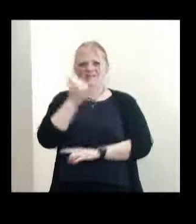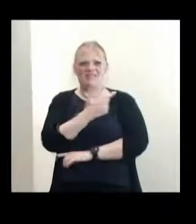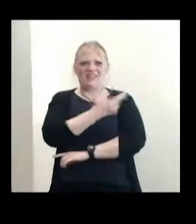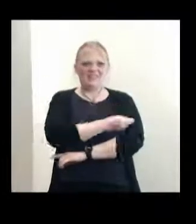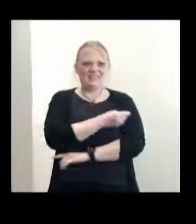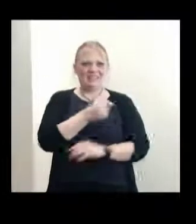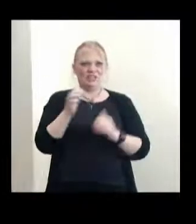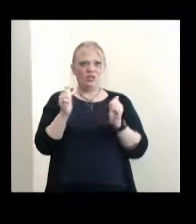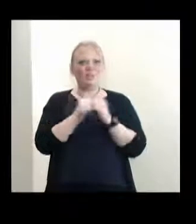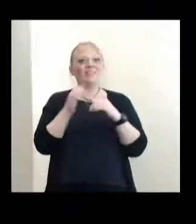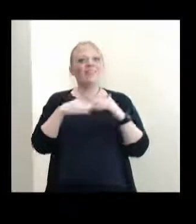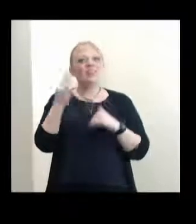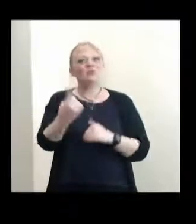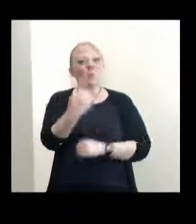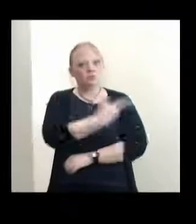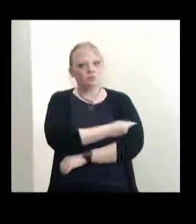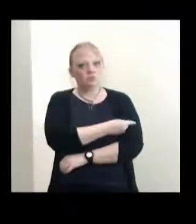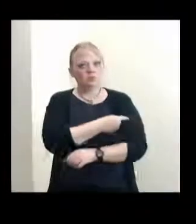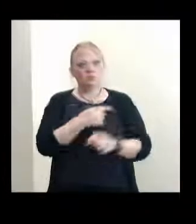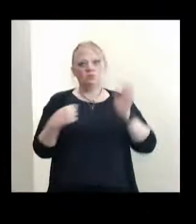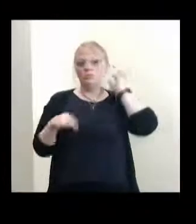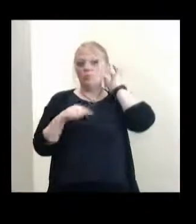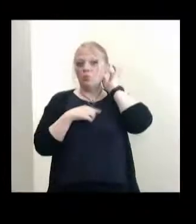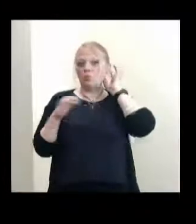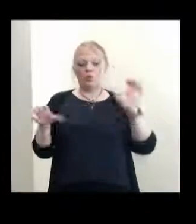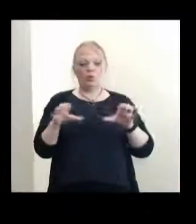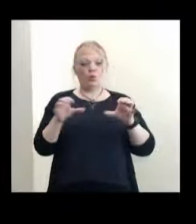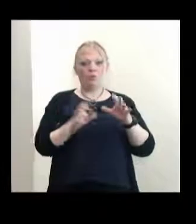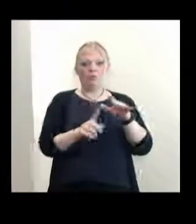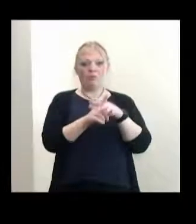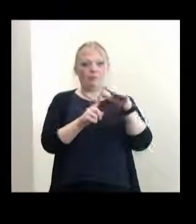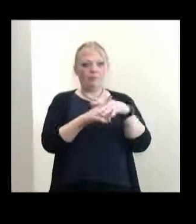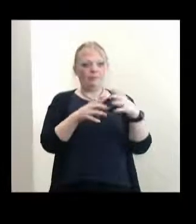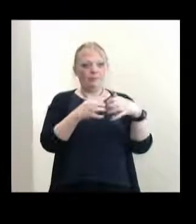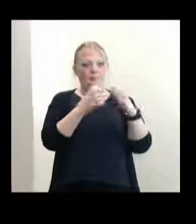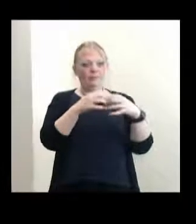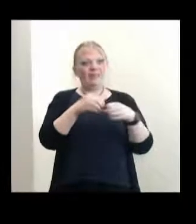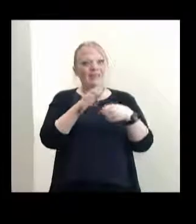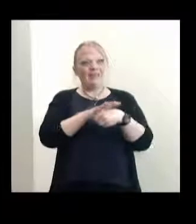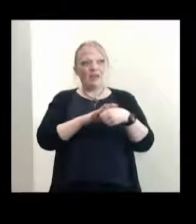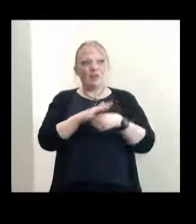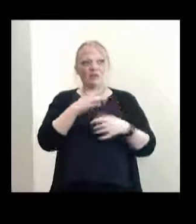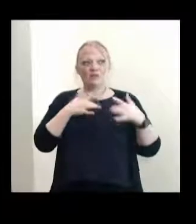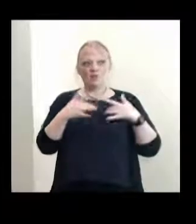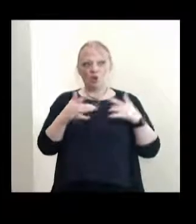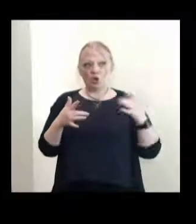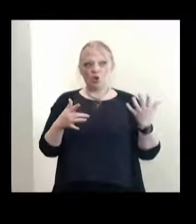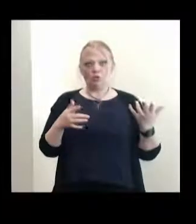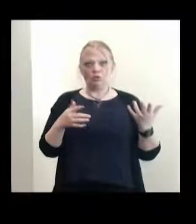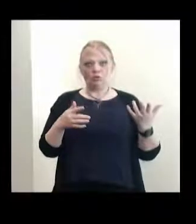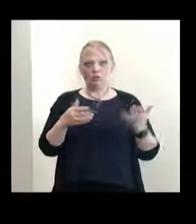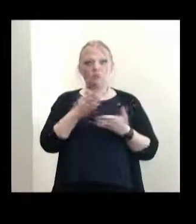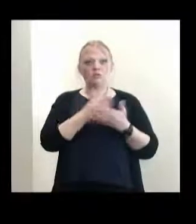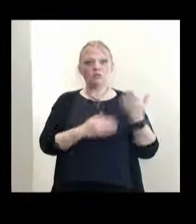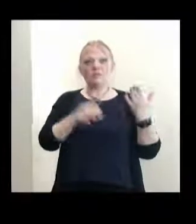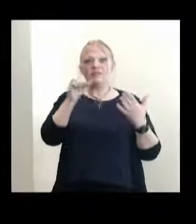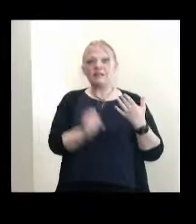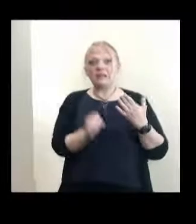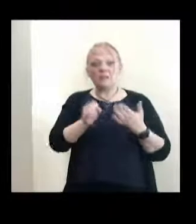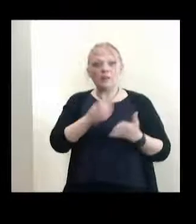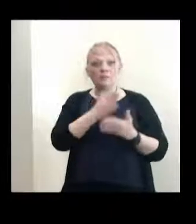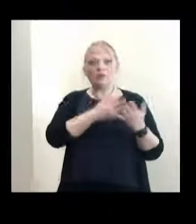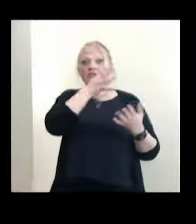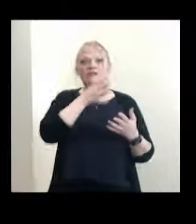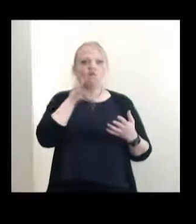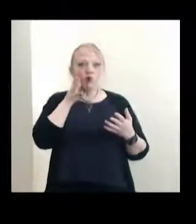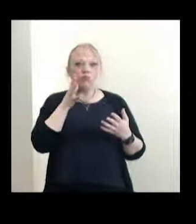with at least one dose. And we are doing pop-up clinics in these areas of concern. We're going to be doing pop-up clinics in some of the southern parts of rural Erie